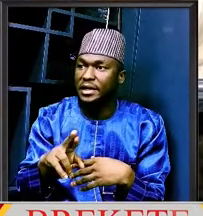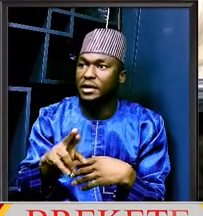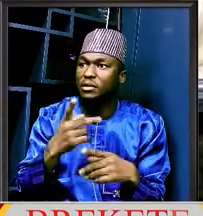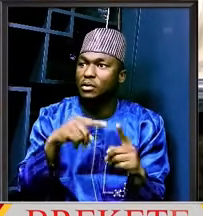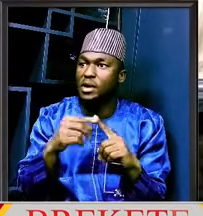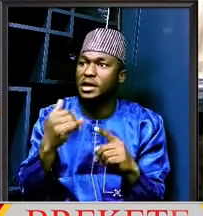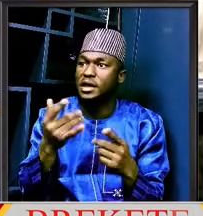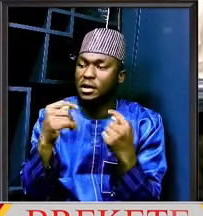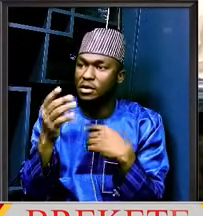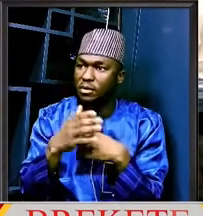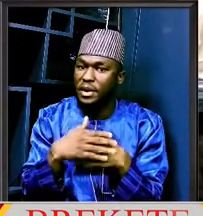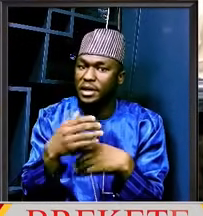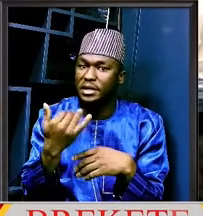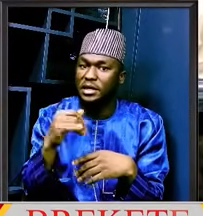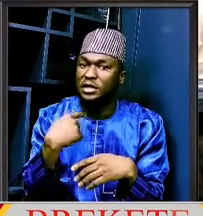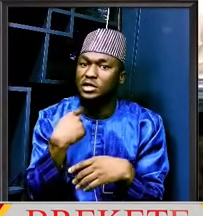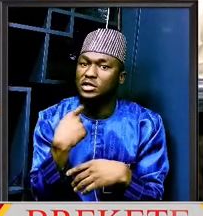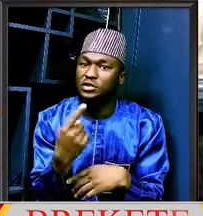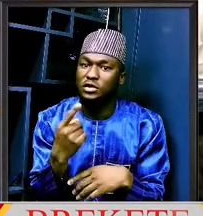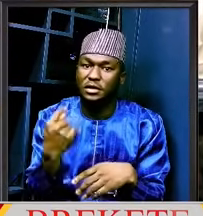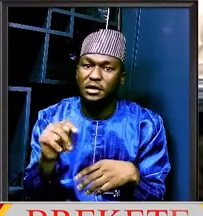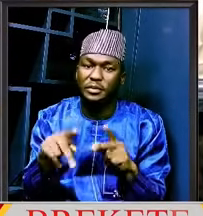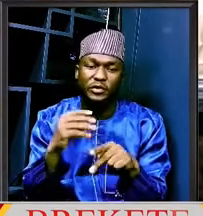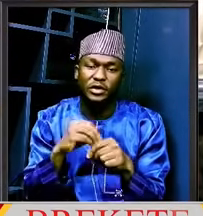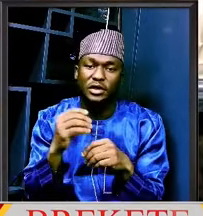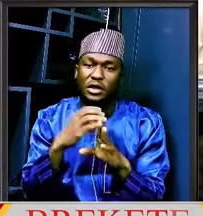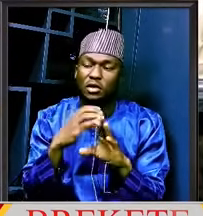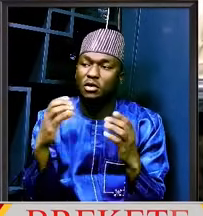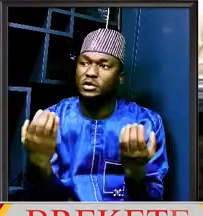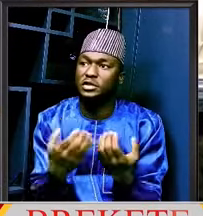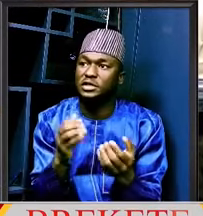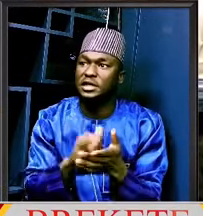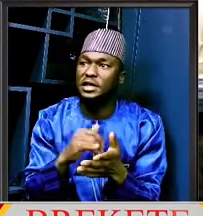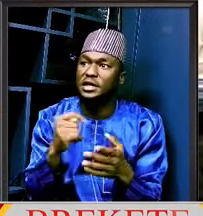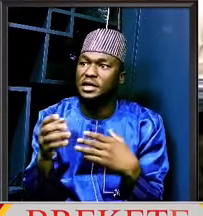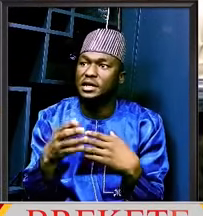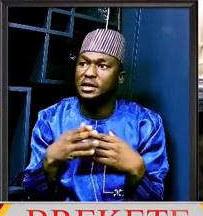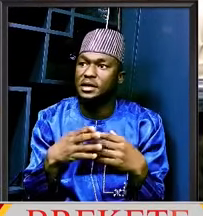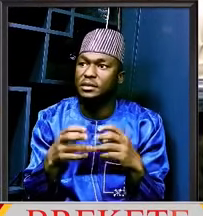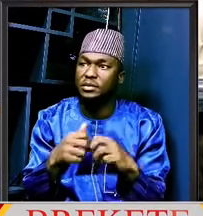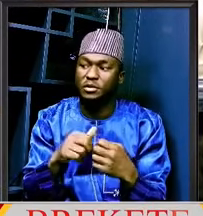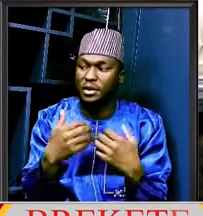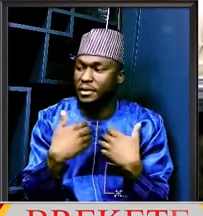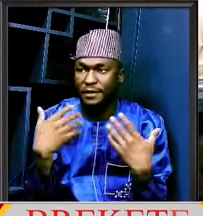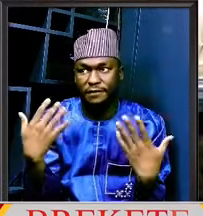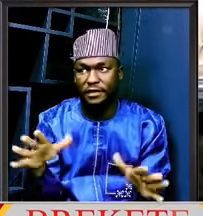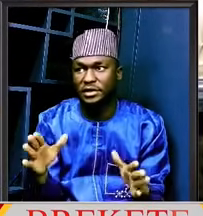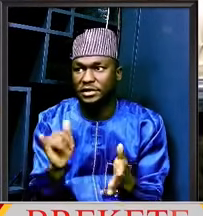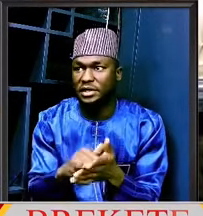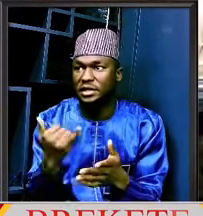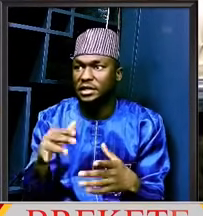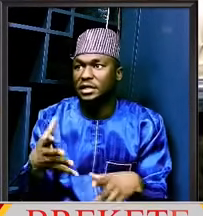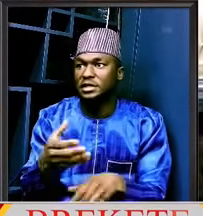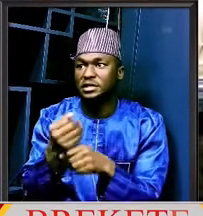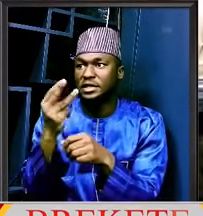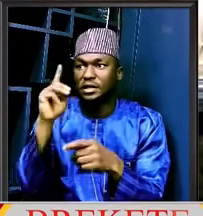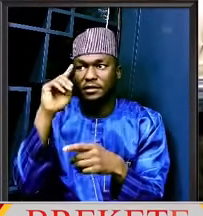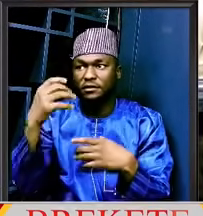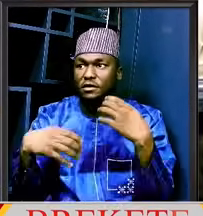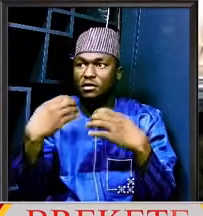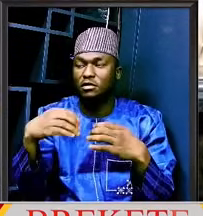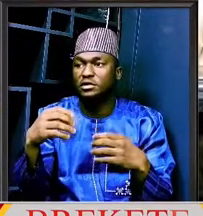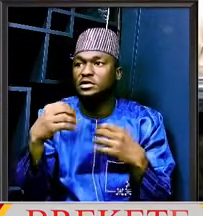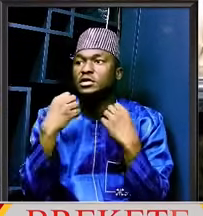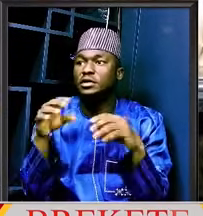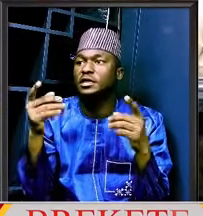when they came back, they now told the people in the community that the case has finished. That they took them to court, but they didn't do